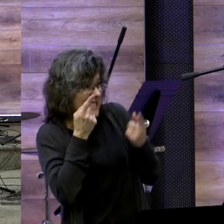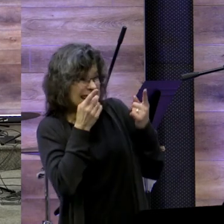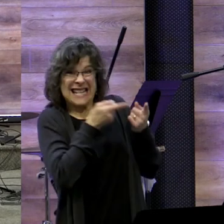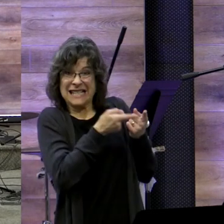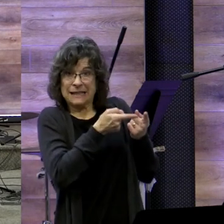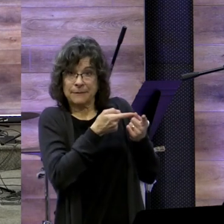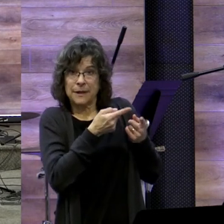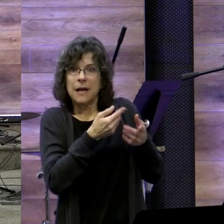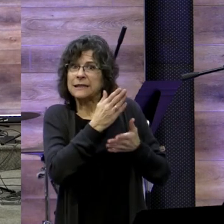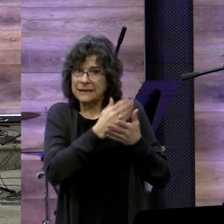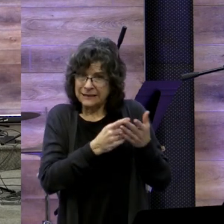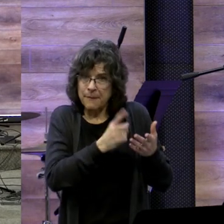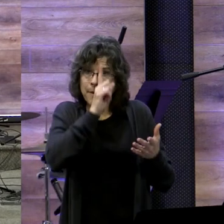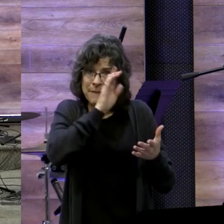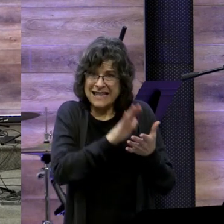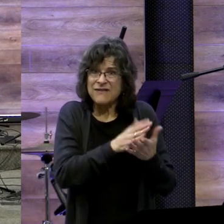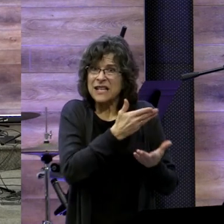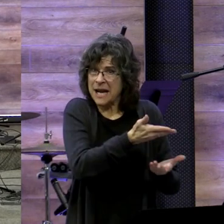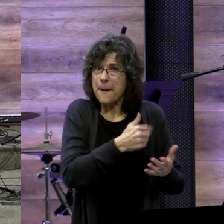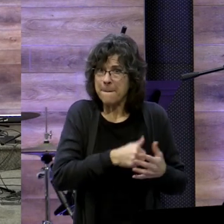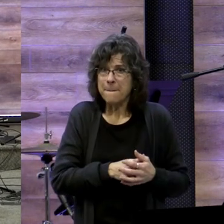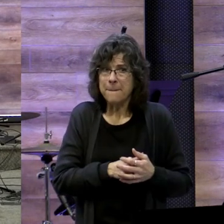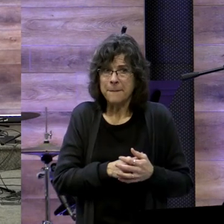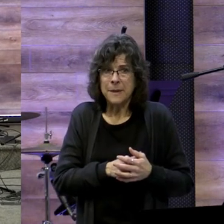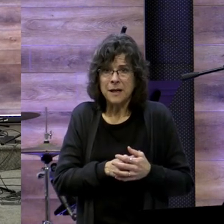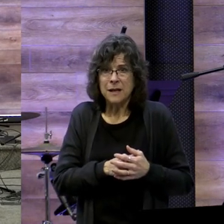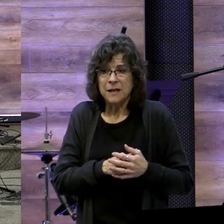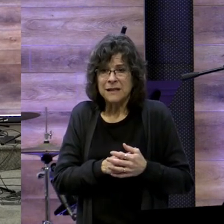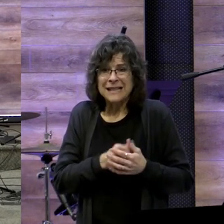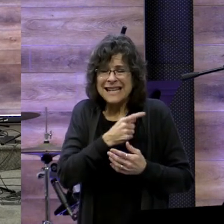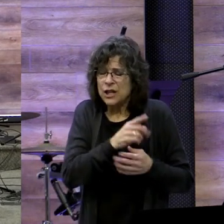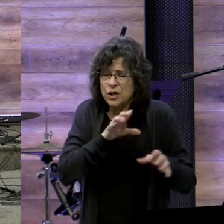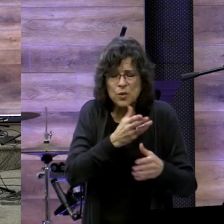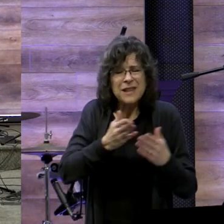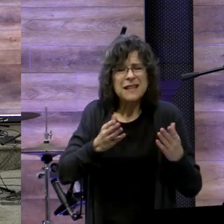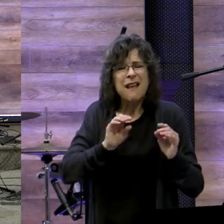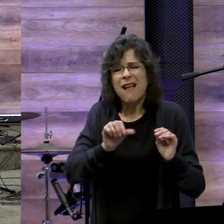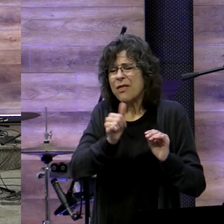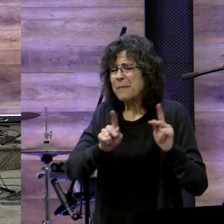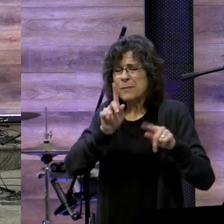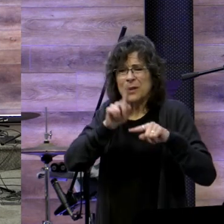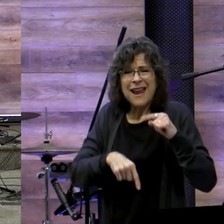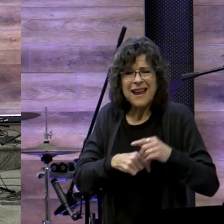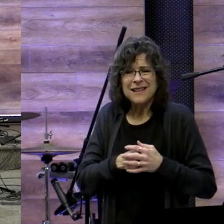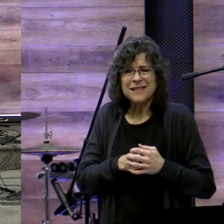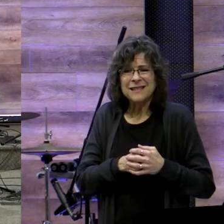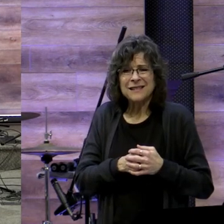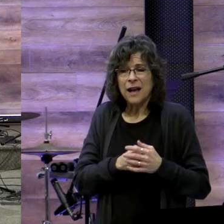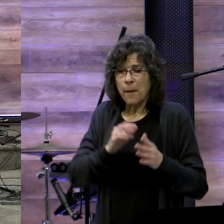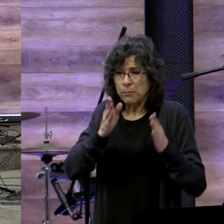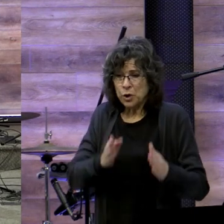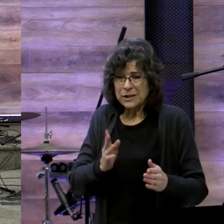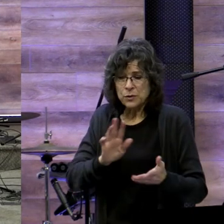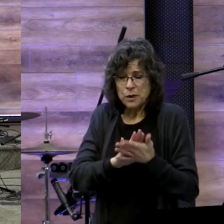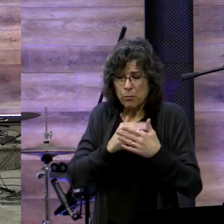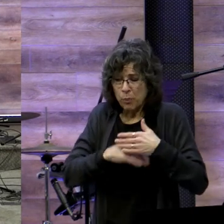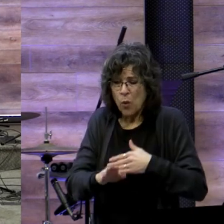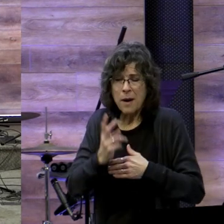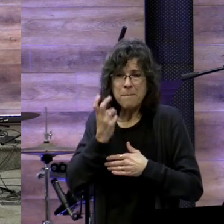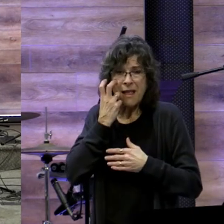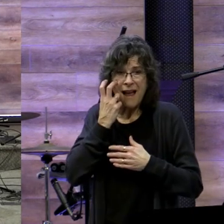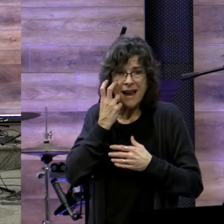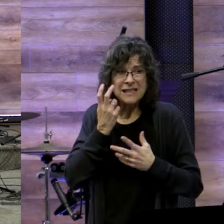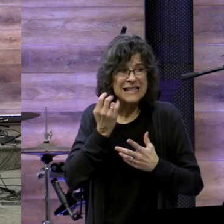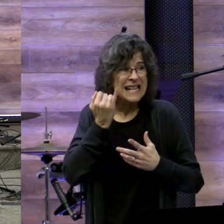least a few of them believed in him. He could do things that no one else could do. He healed a man born blind. Surely, if he had gotten here